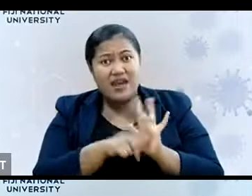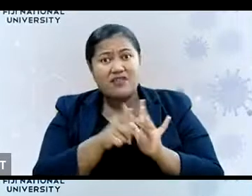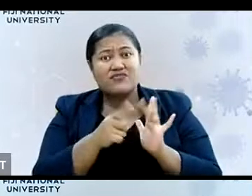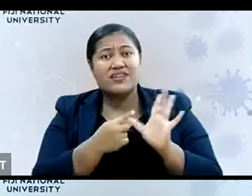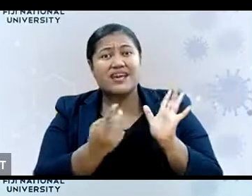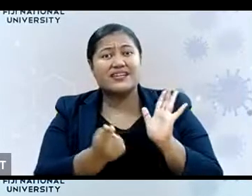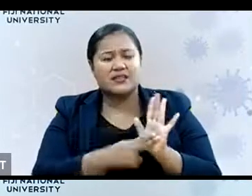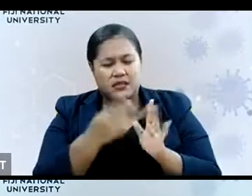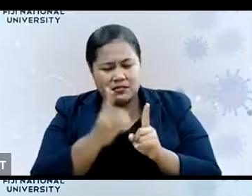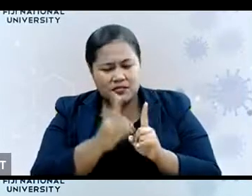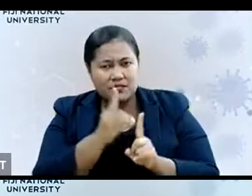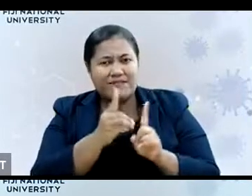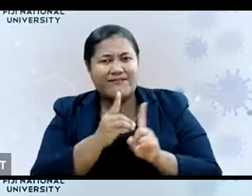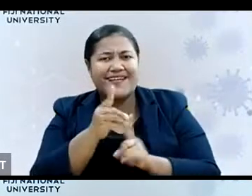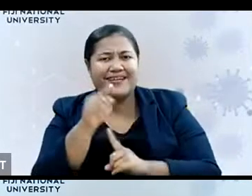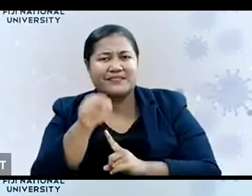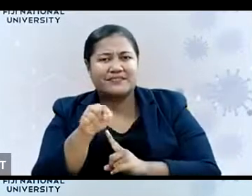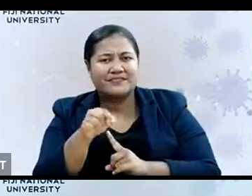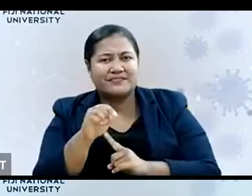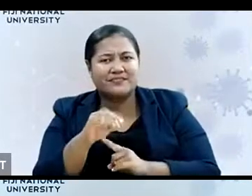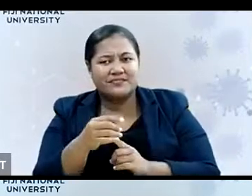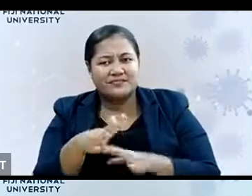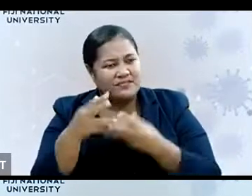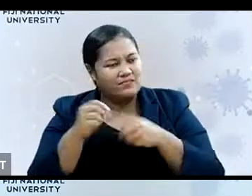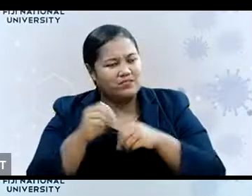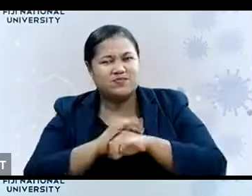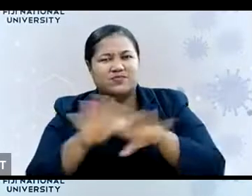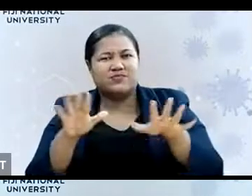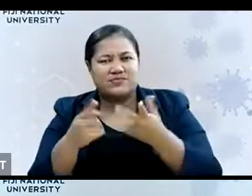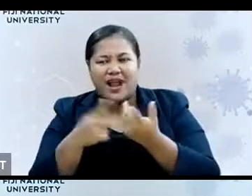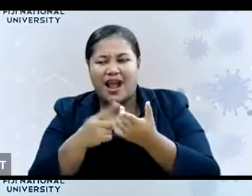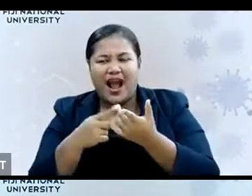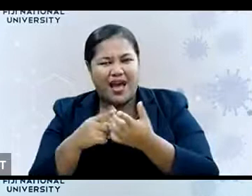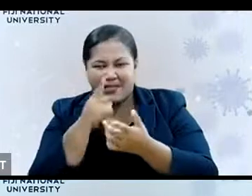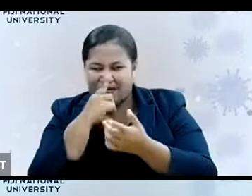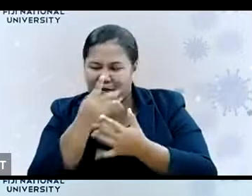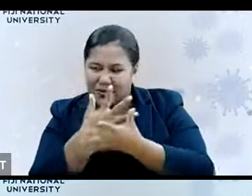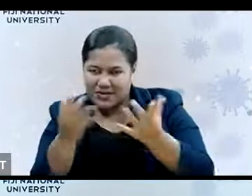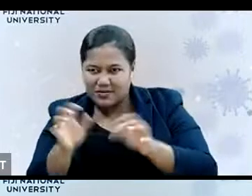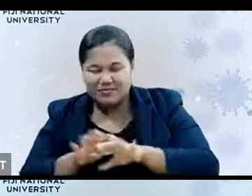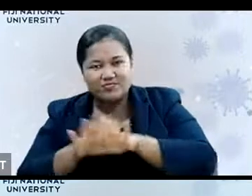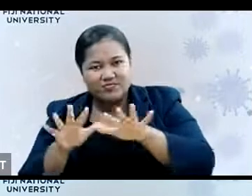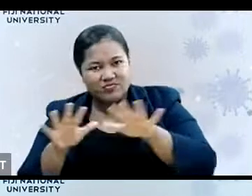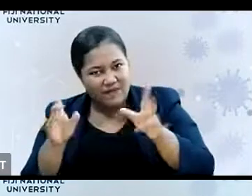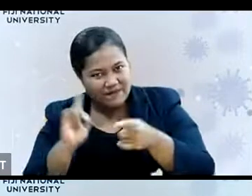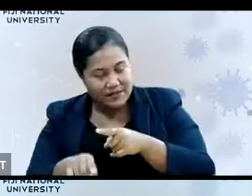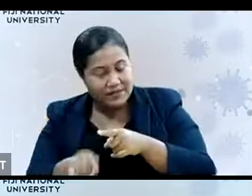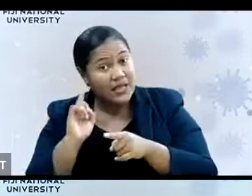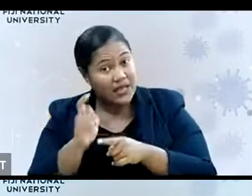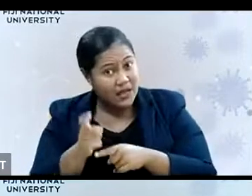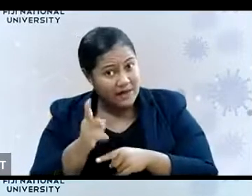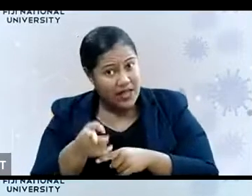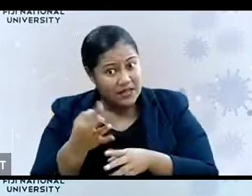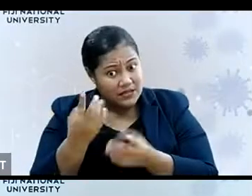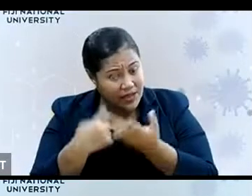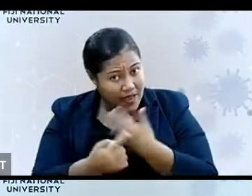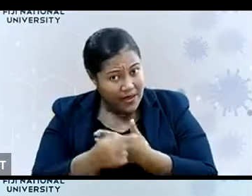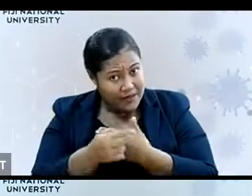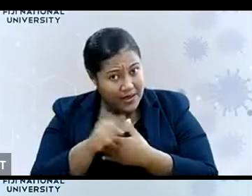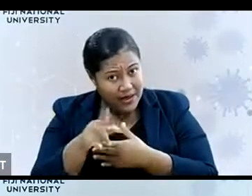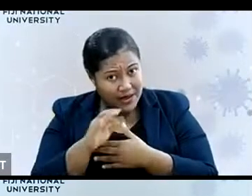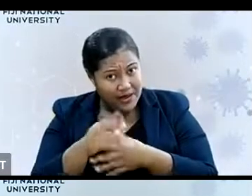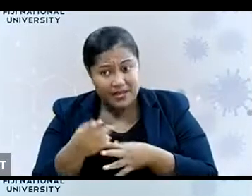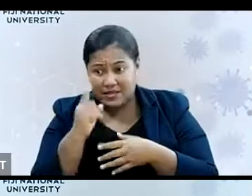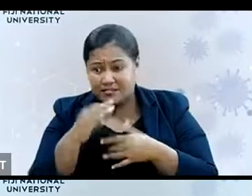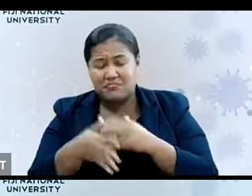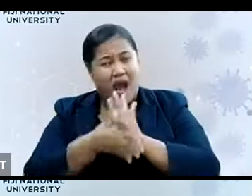typically developing better ways of spreading and infecting other populations. That, whereas if that's happening in a highly vaccinated